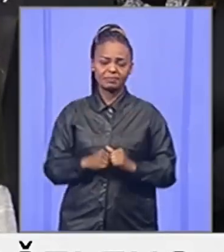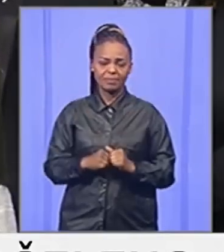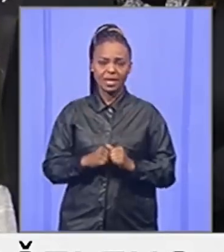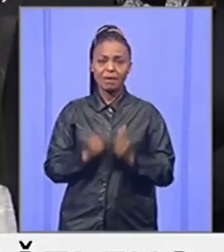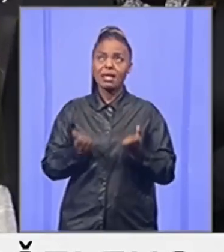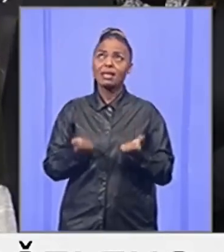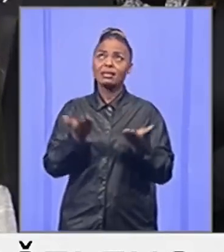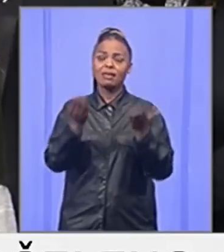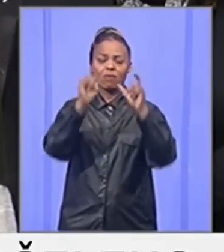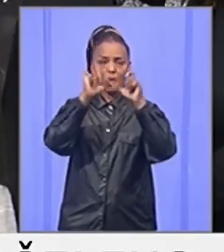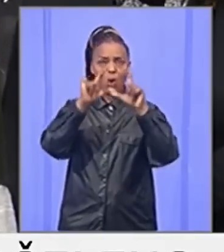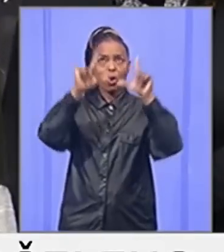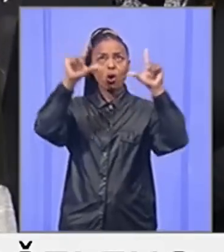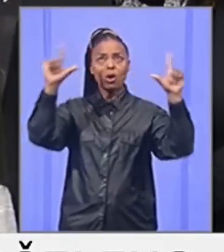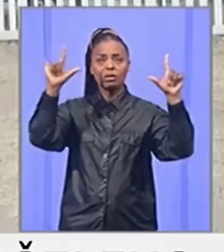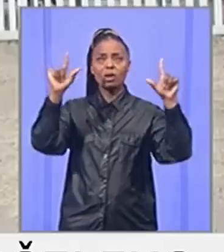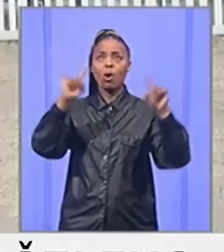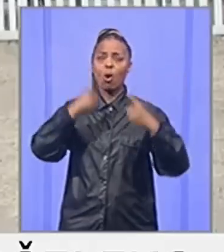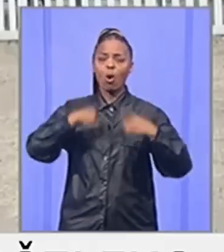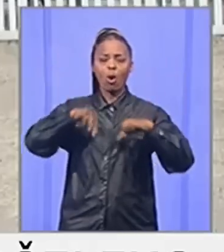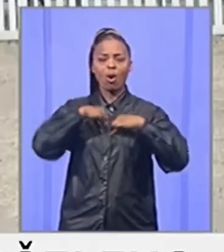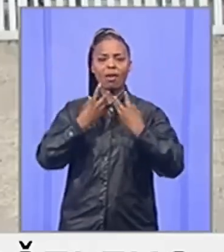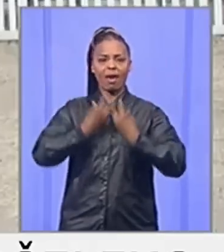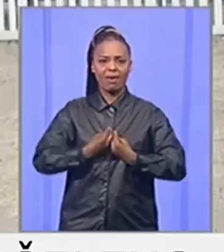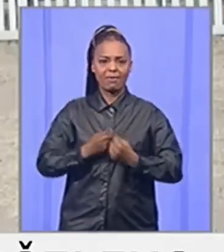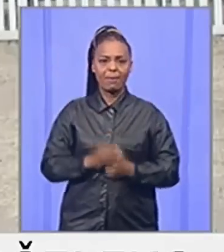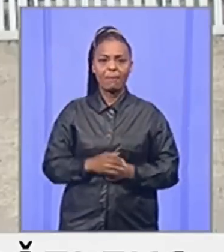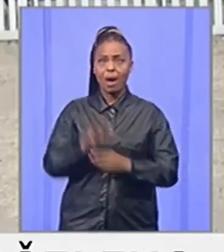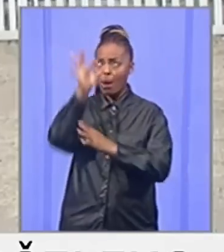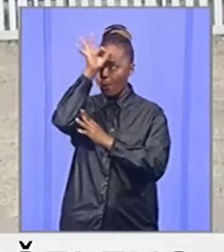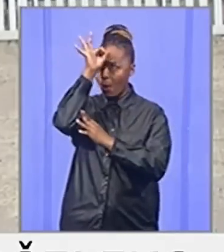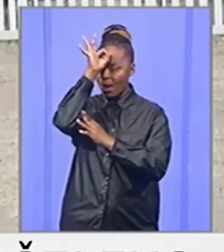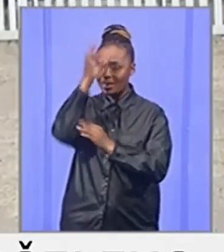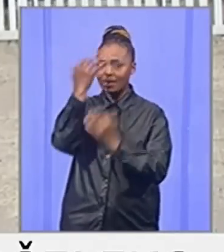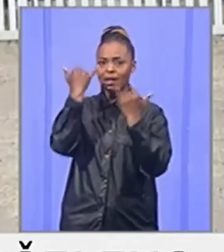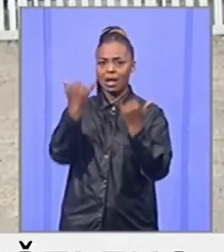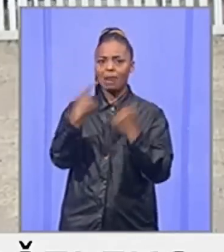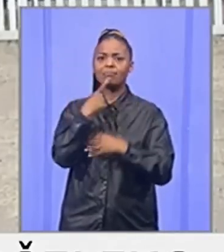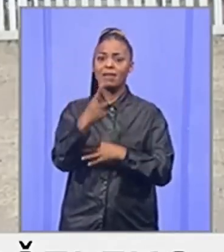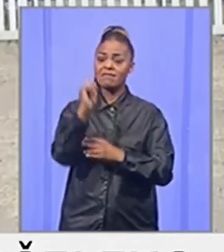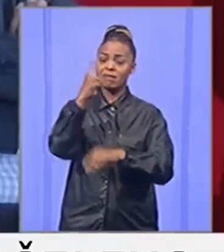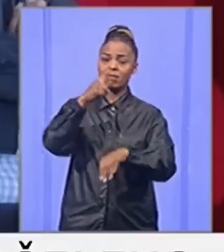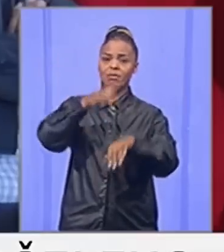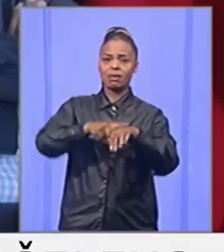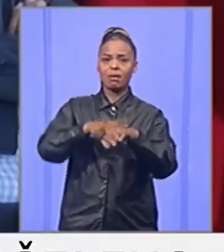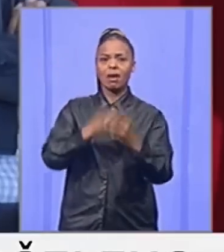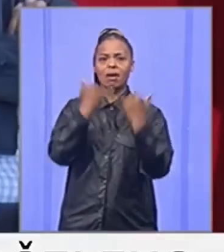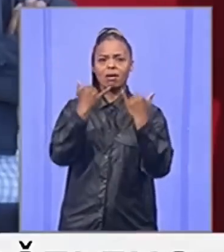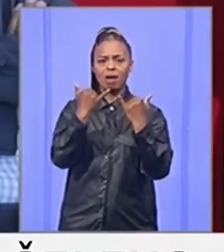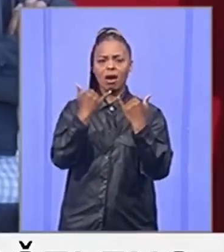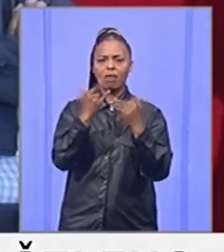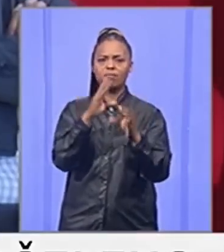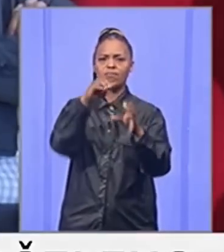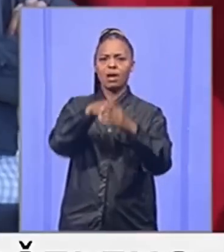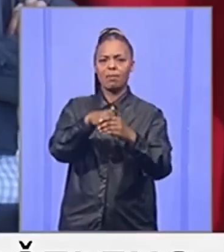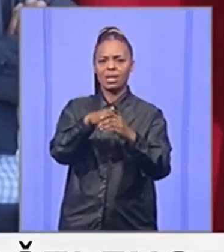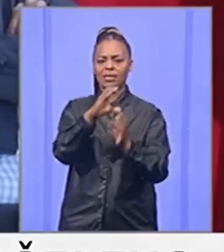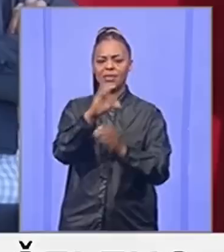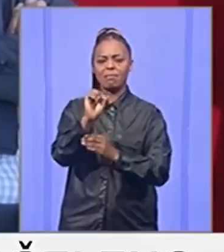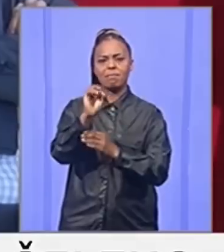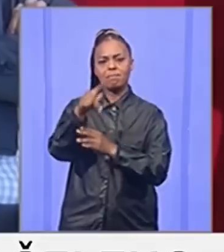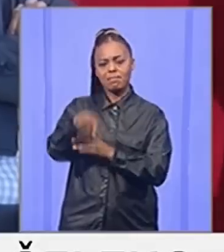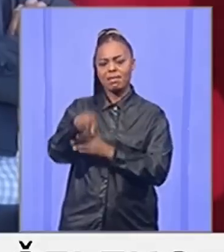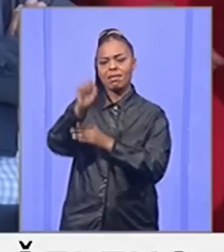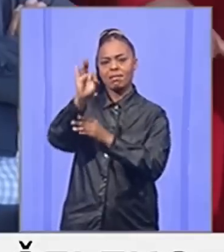I will serve the Lord with all that I have. Sepolesa Siri, ke kgetlo la pele nalaneng, se kenyeletsa mokgatlo wa tshireletso